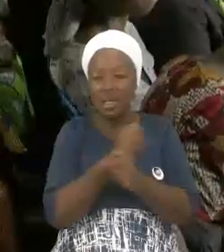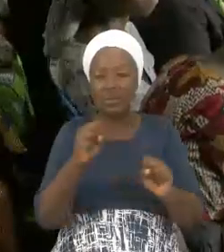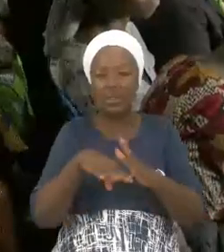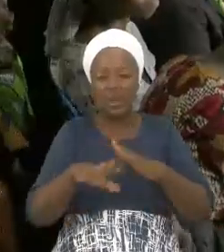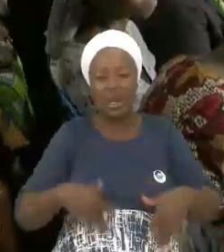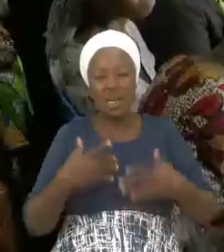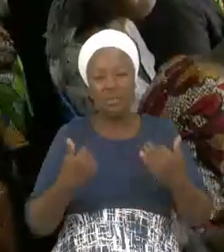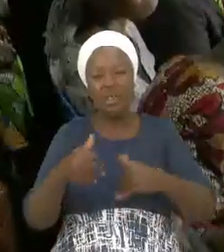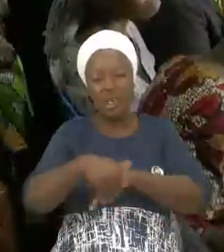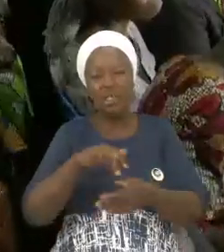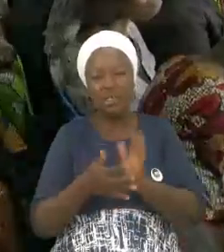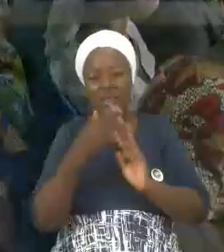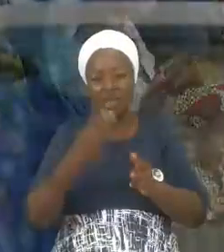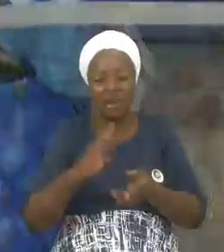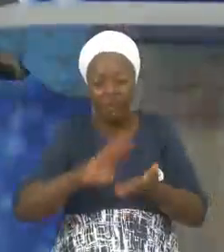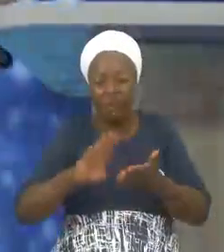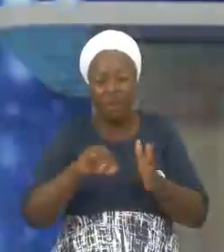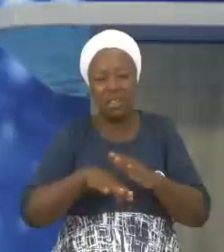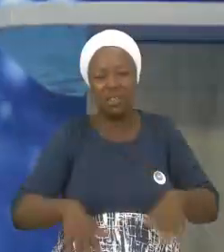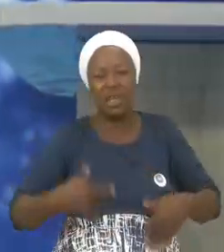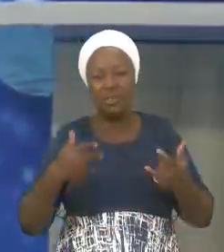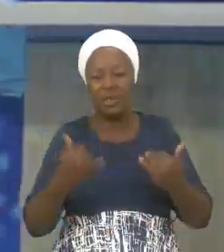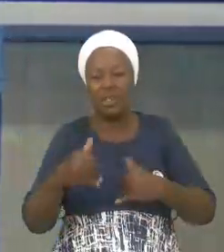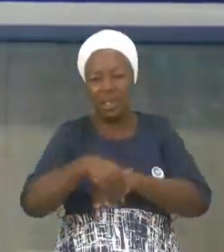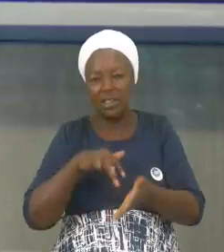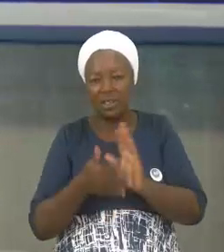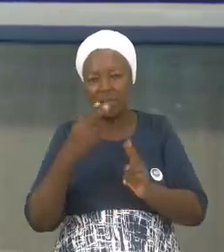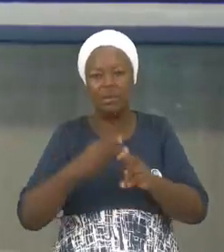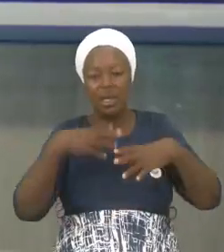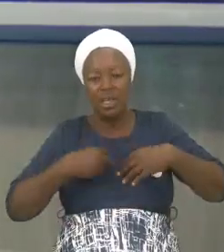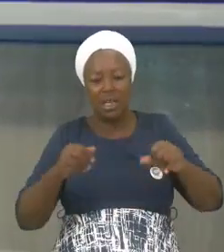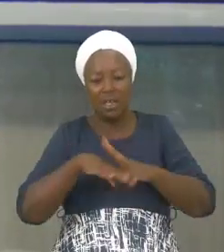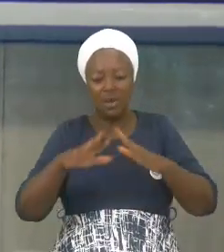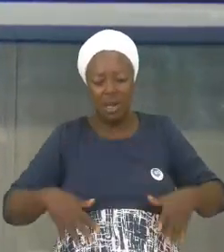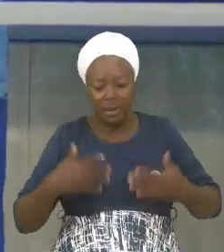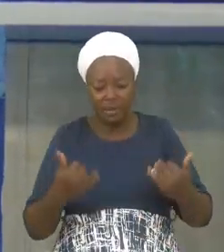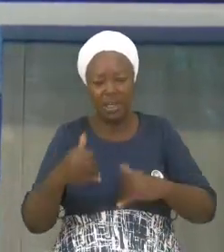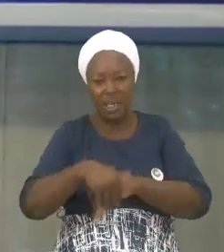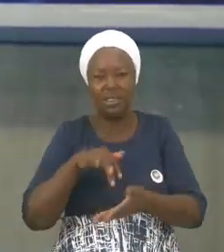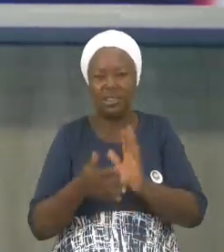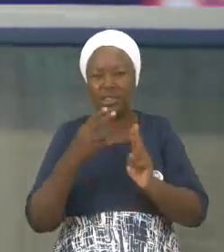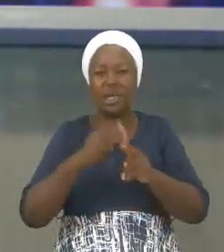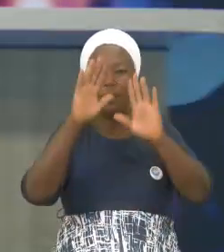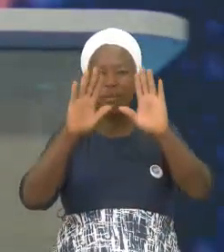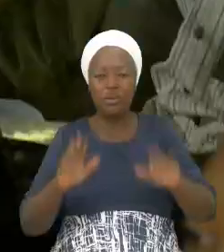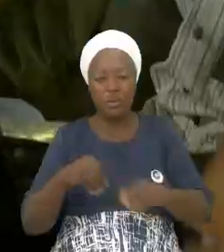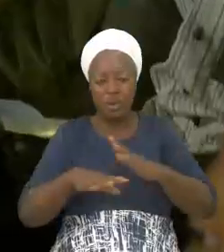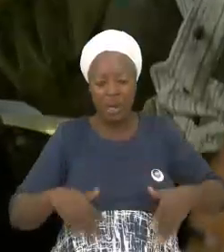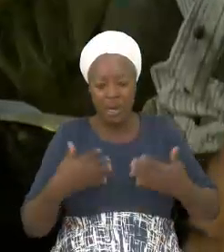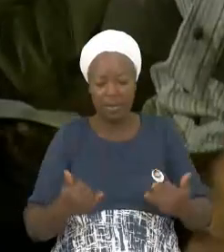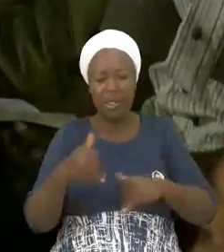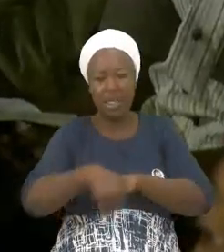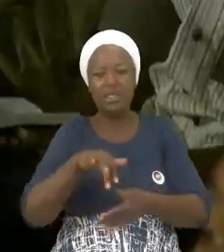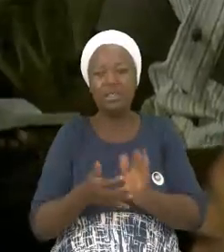tonight. Healing in your life tonight. Miracle in your life tonight. In Jesus'